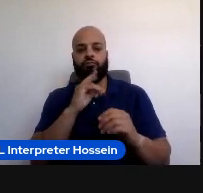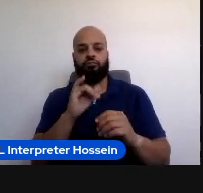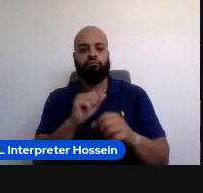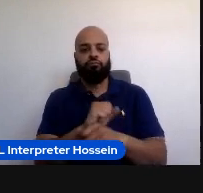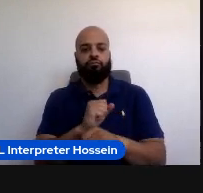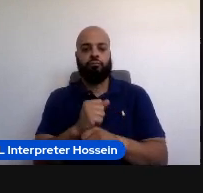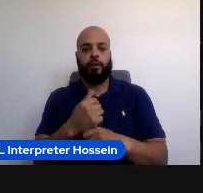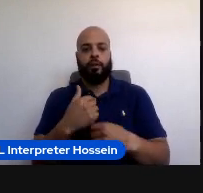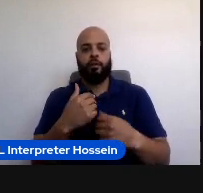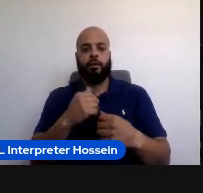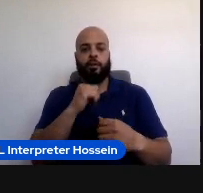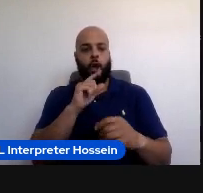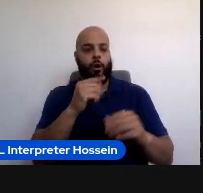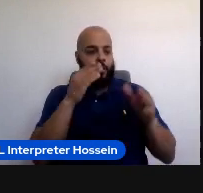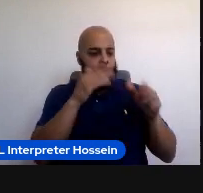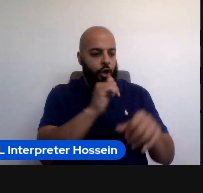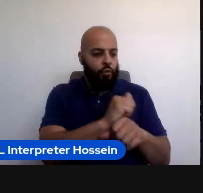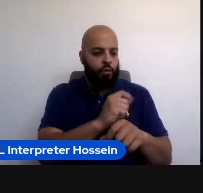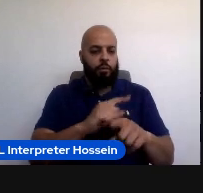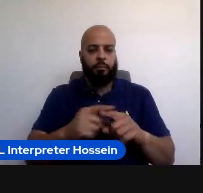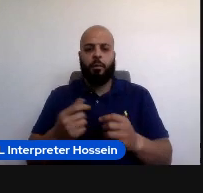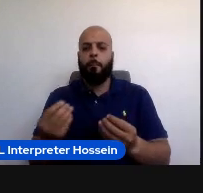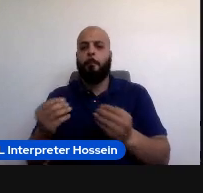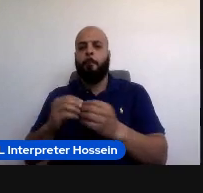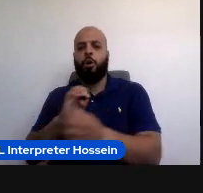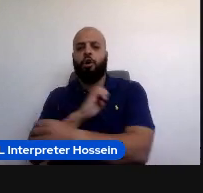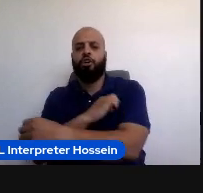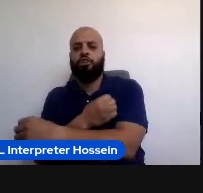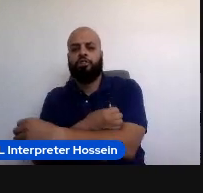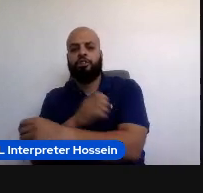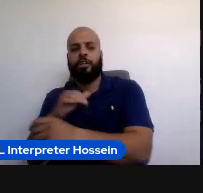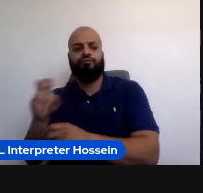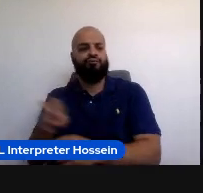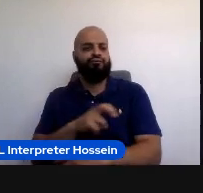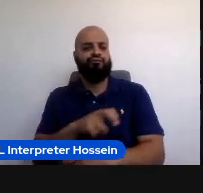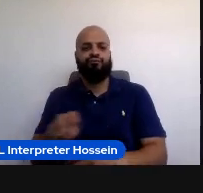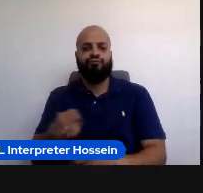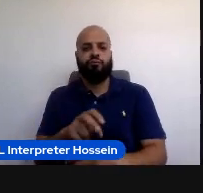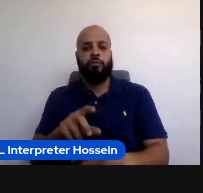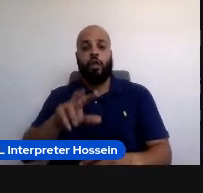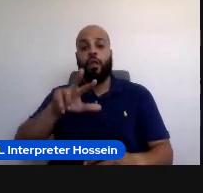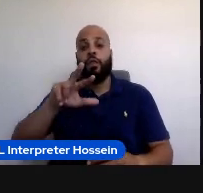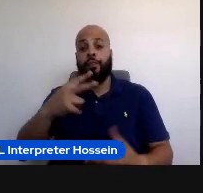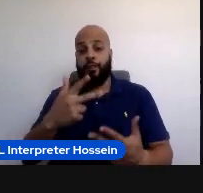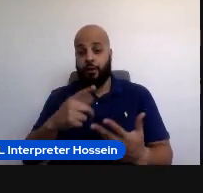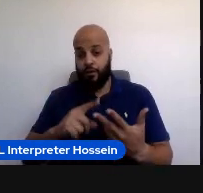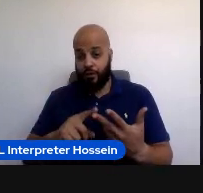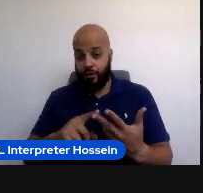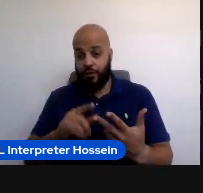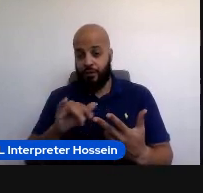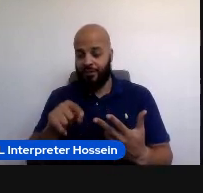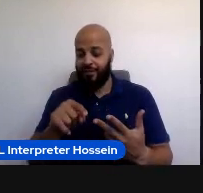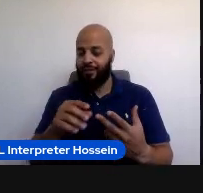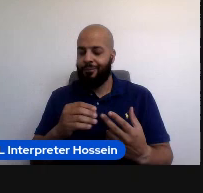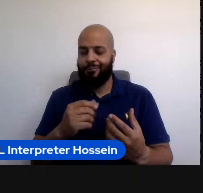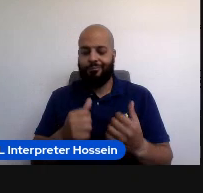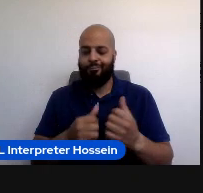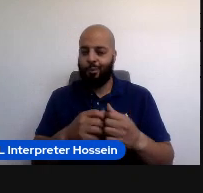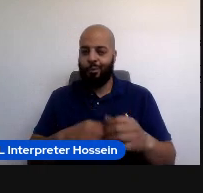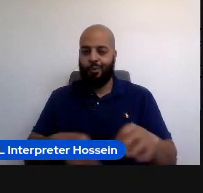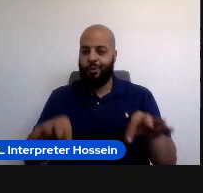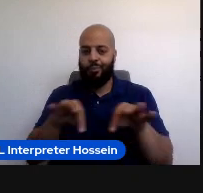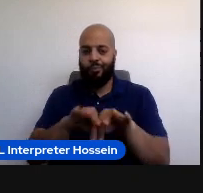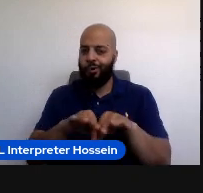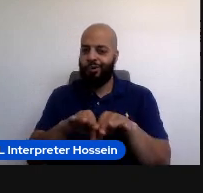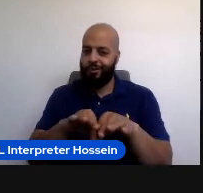kind of focus and re-energize myself to step back into the laboratory. And the third lesson, which might be the most important lesson,